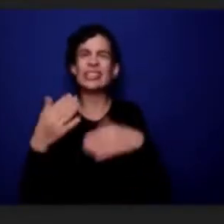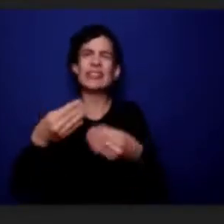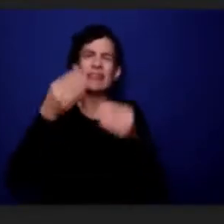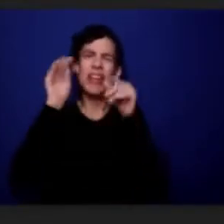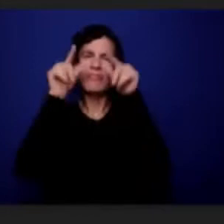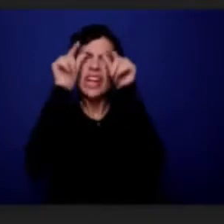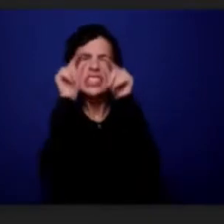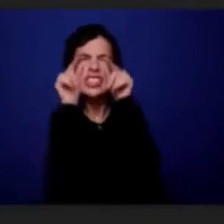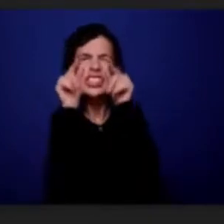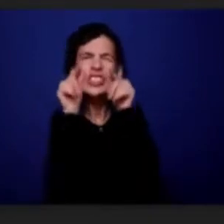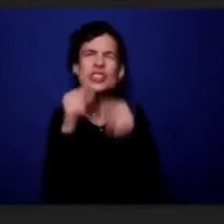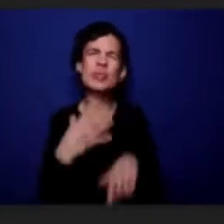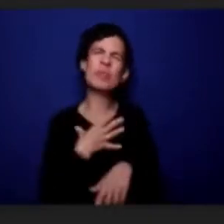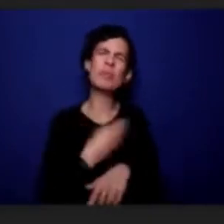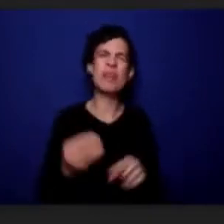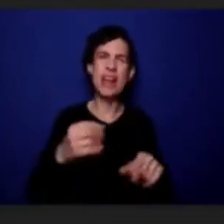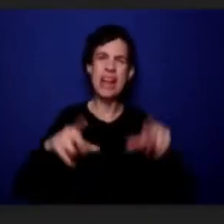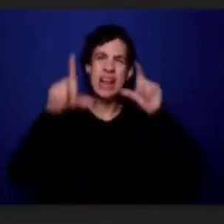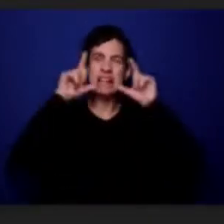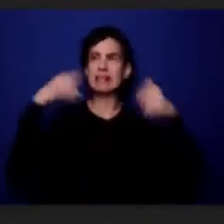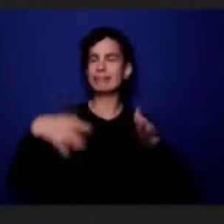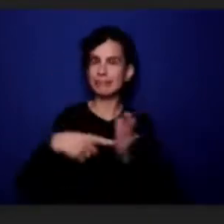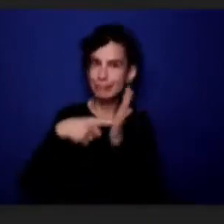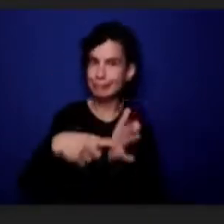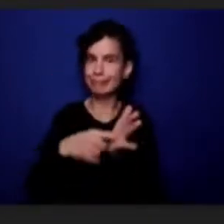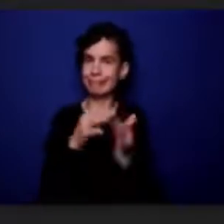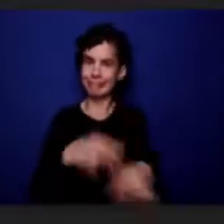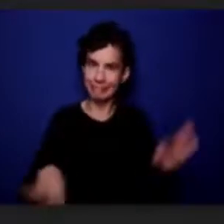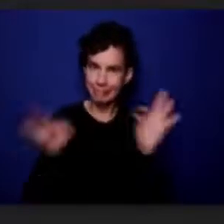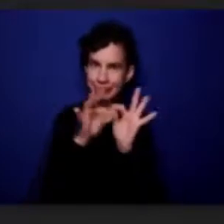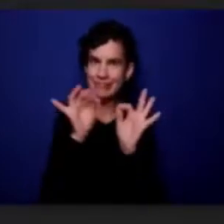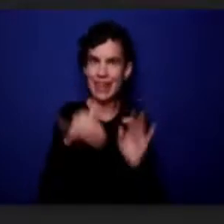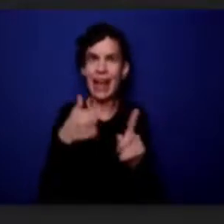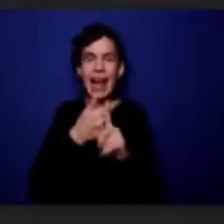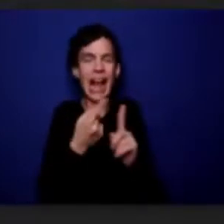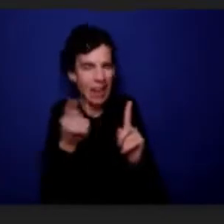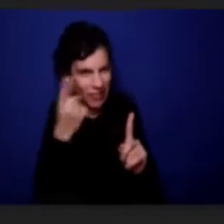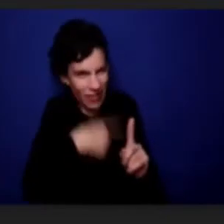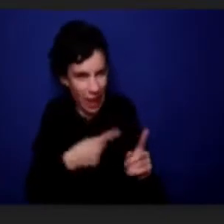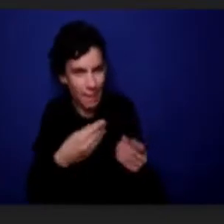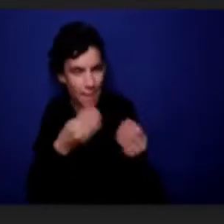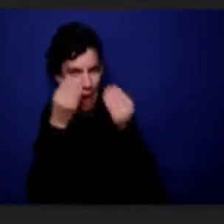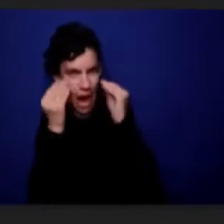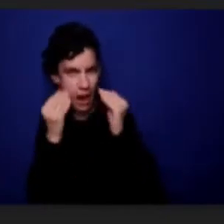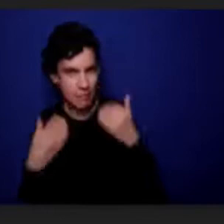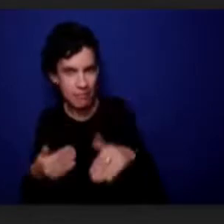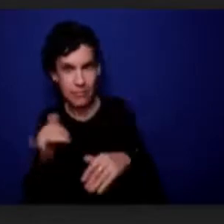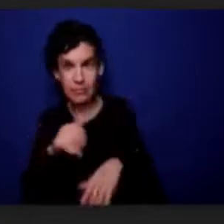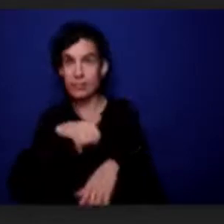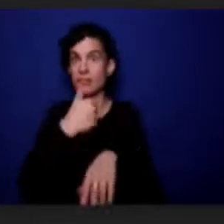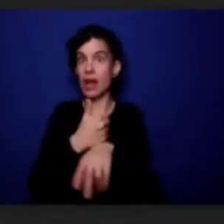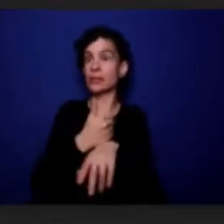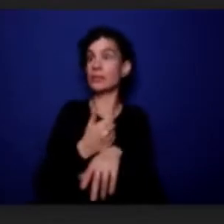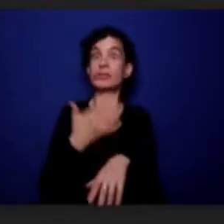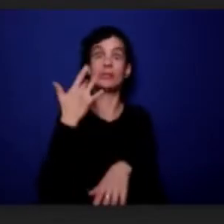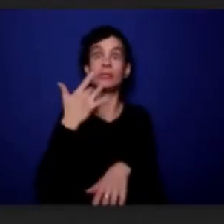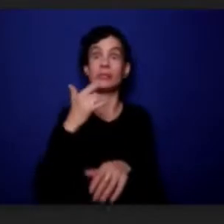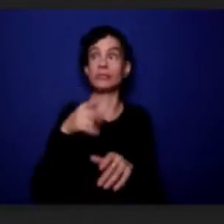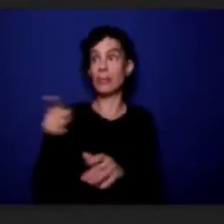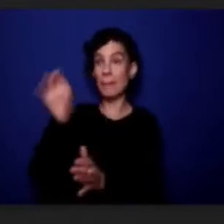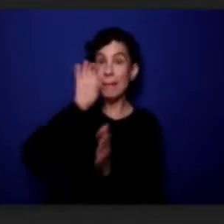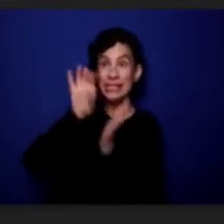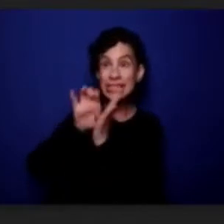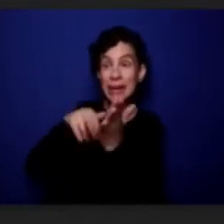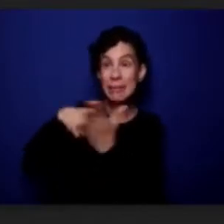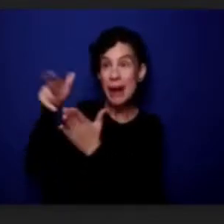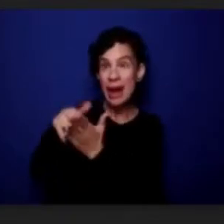was thinking of like even in movies where Queen Elizabeth is depicted, you'll see the actresses putting on white face paint, and like they